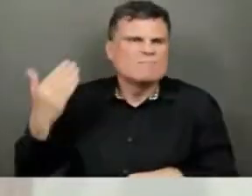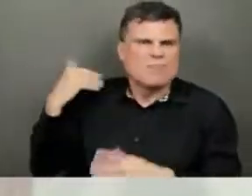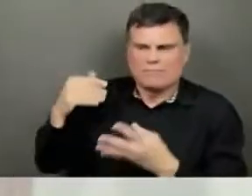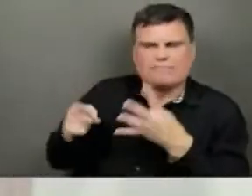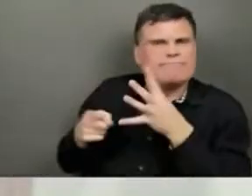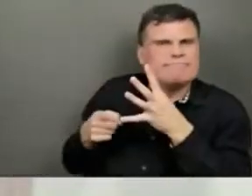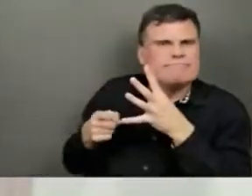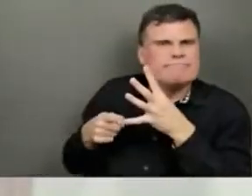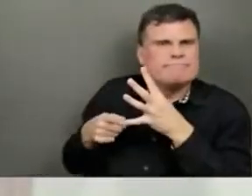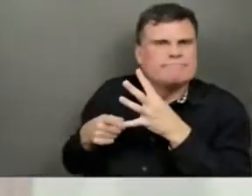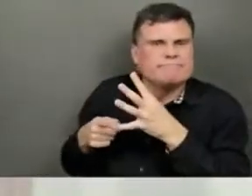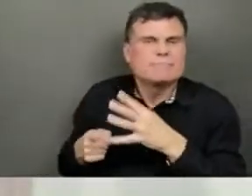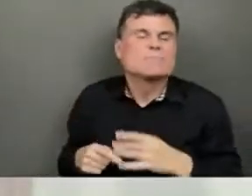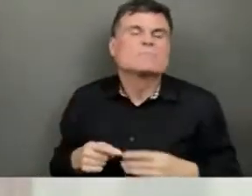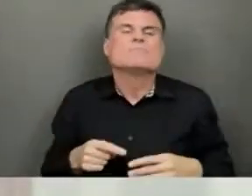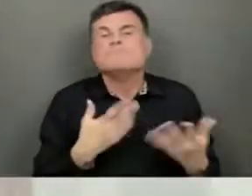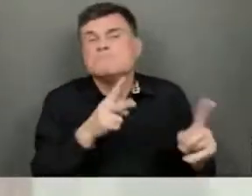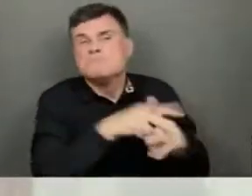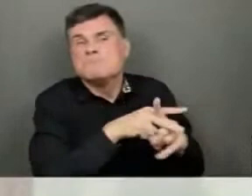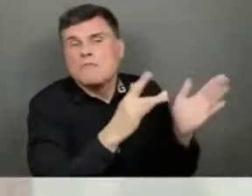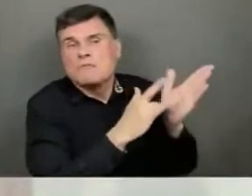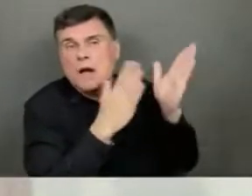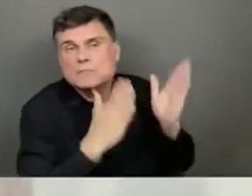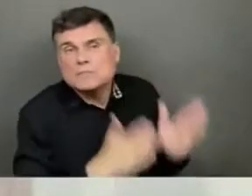go online and make an appointment today.